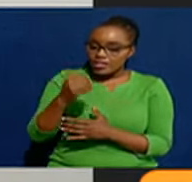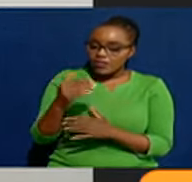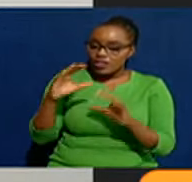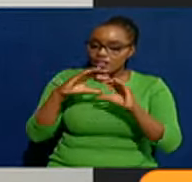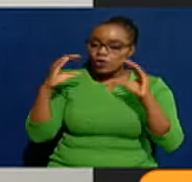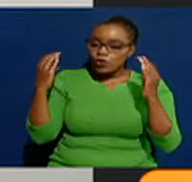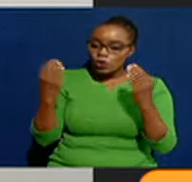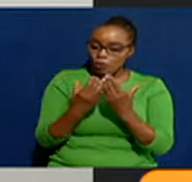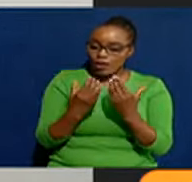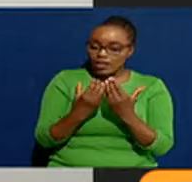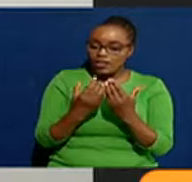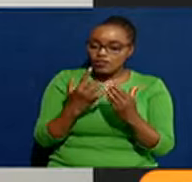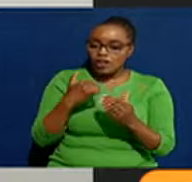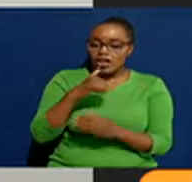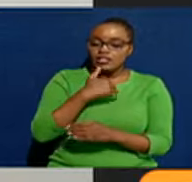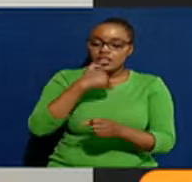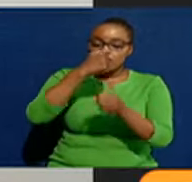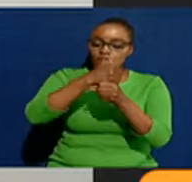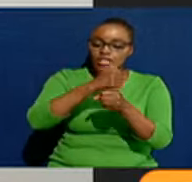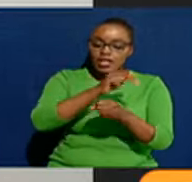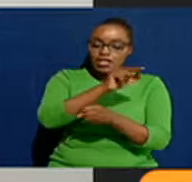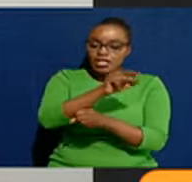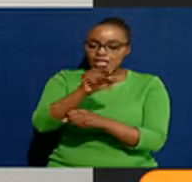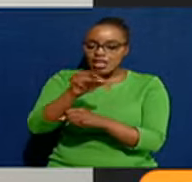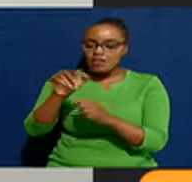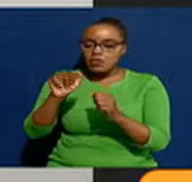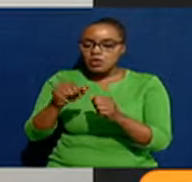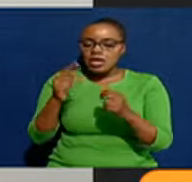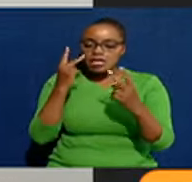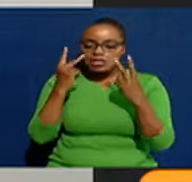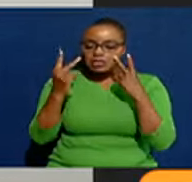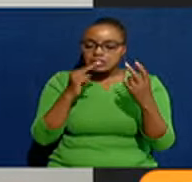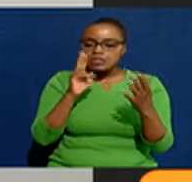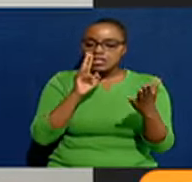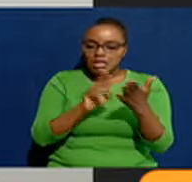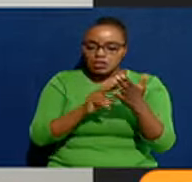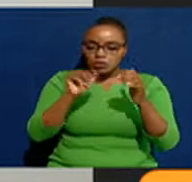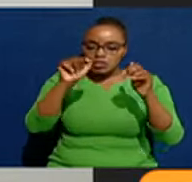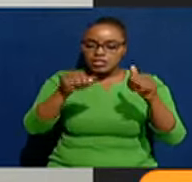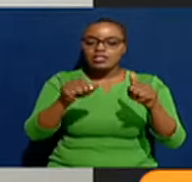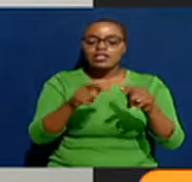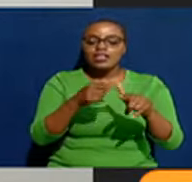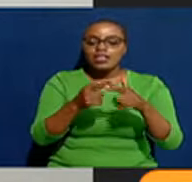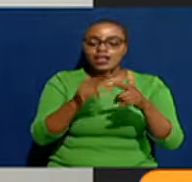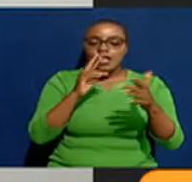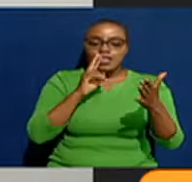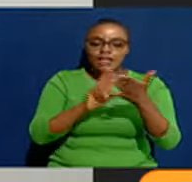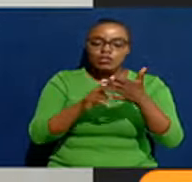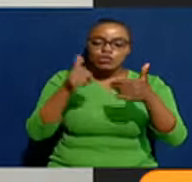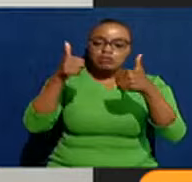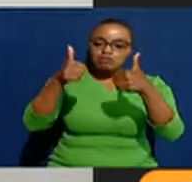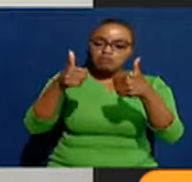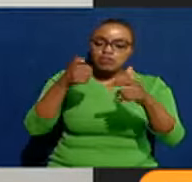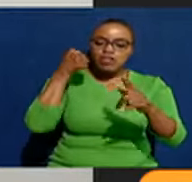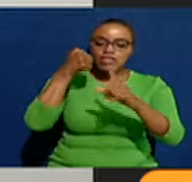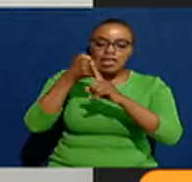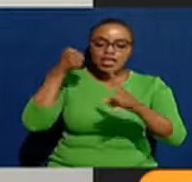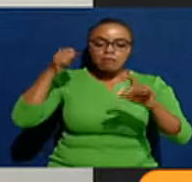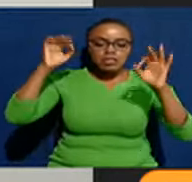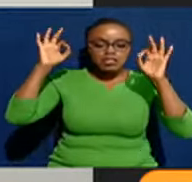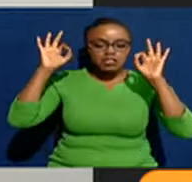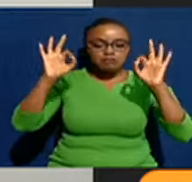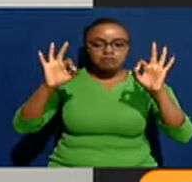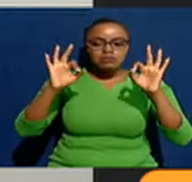globally, we have done this, we can see the results, and then the results are good, the impact is marked